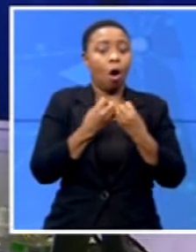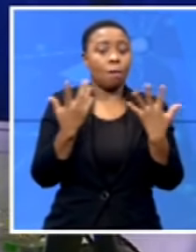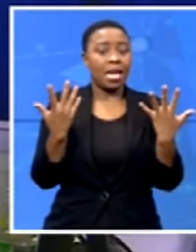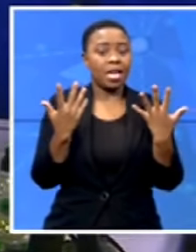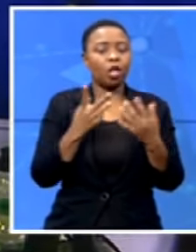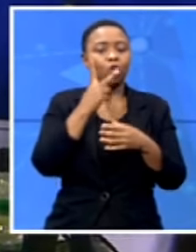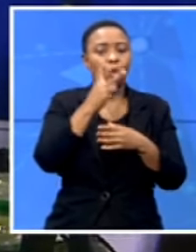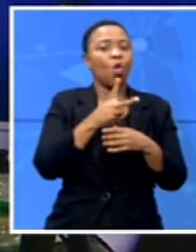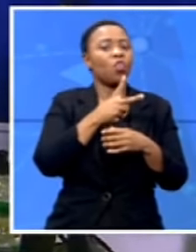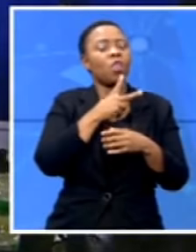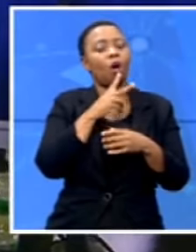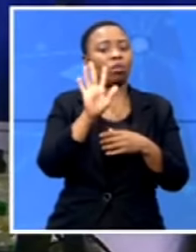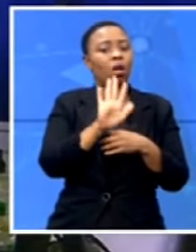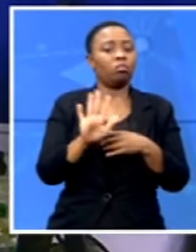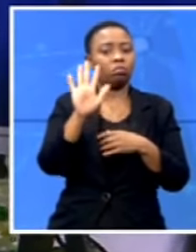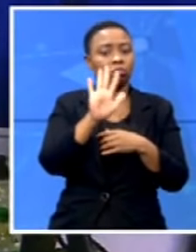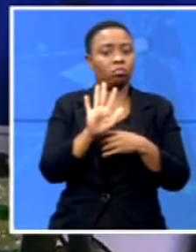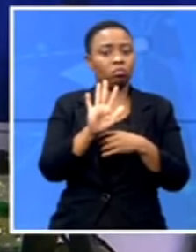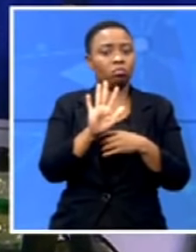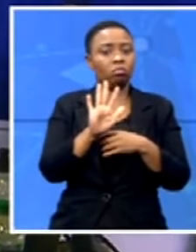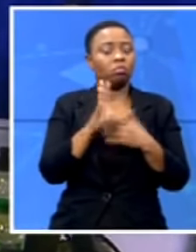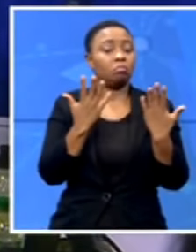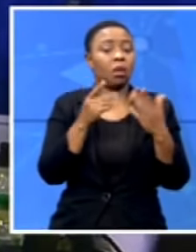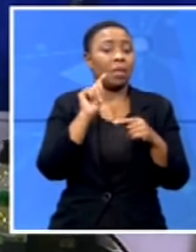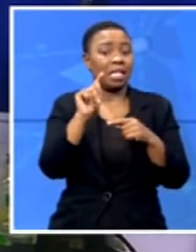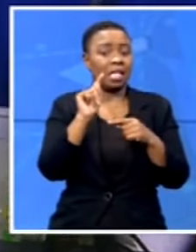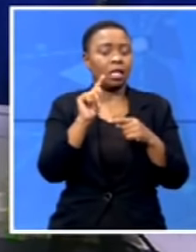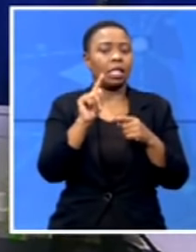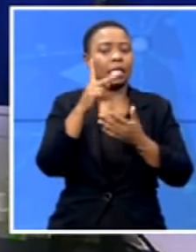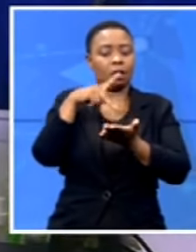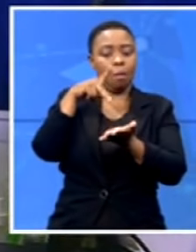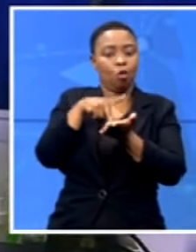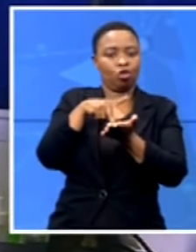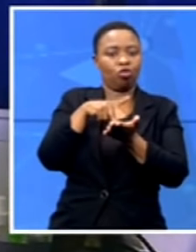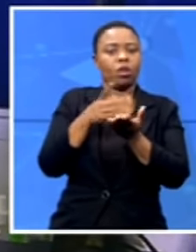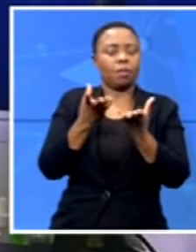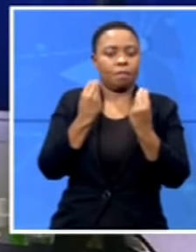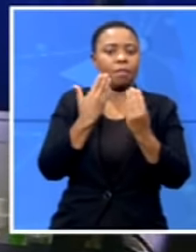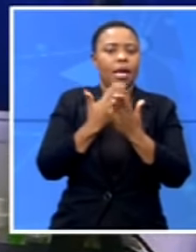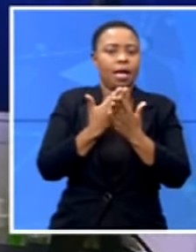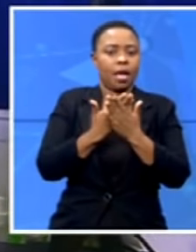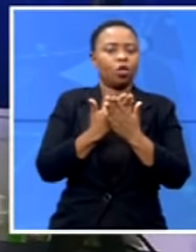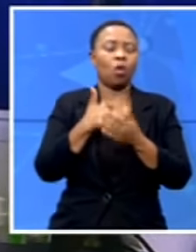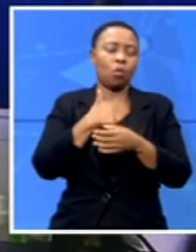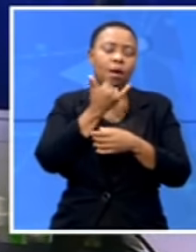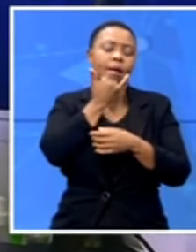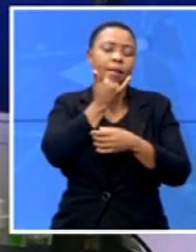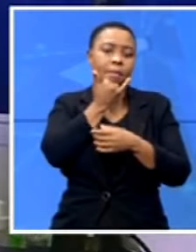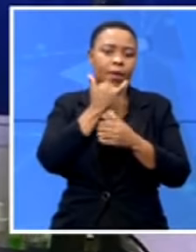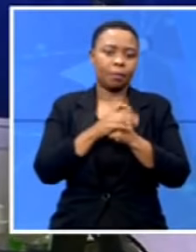would probably give us a seat. Okay? And we are quite happy with it. We understand the game